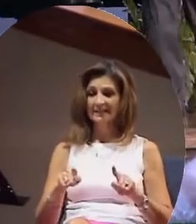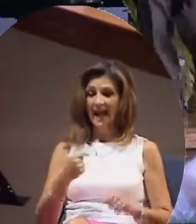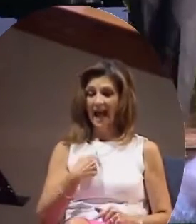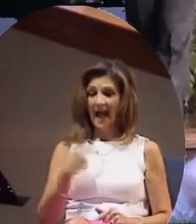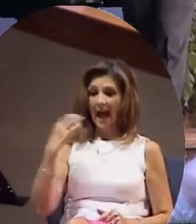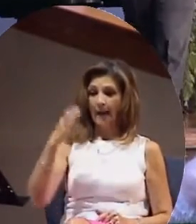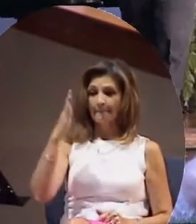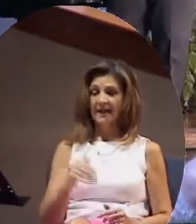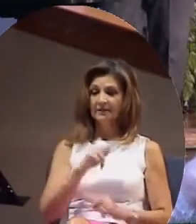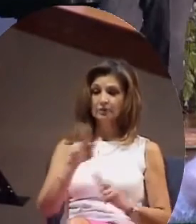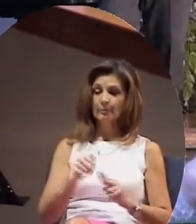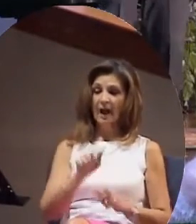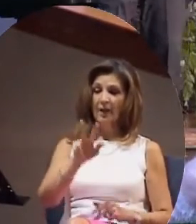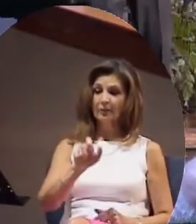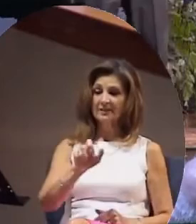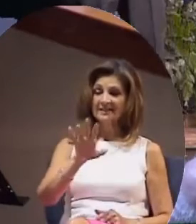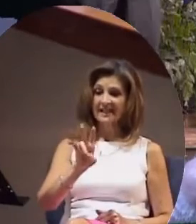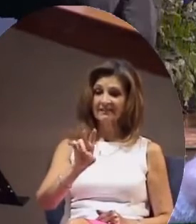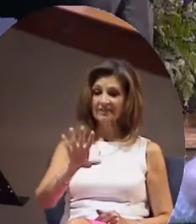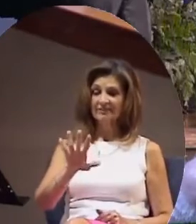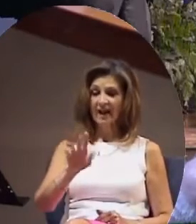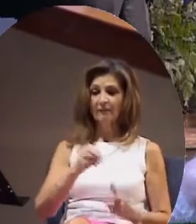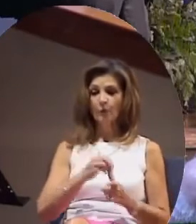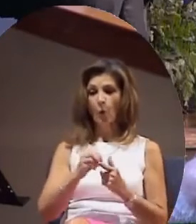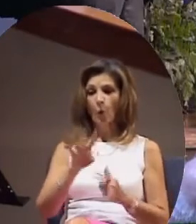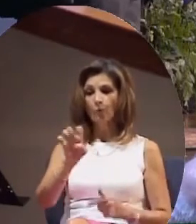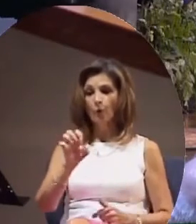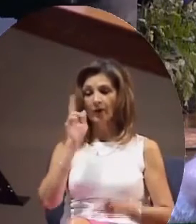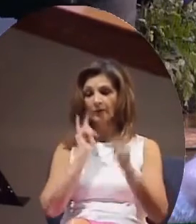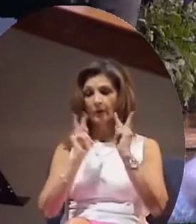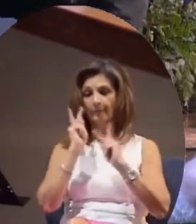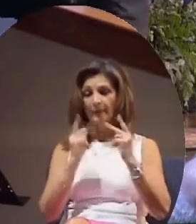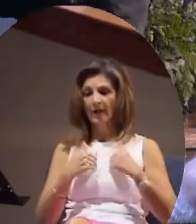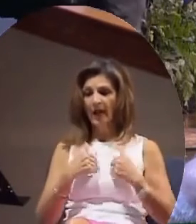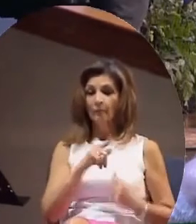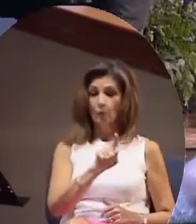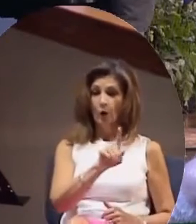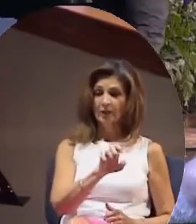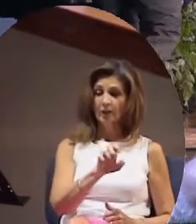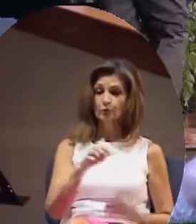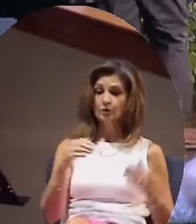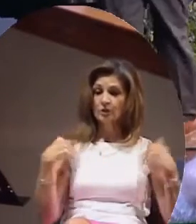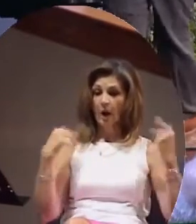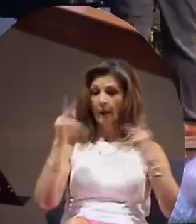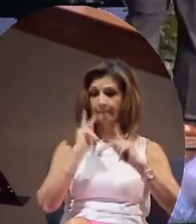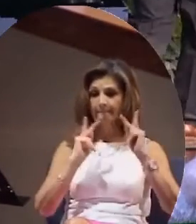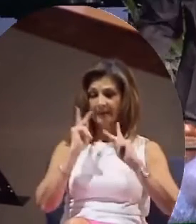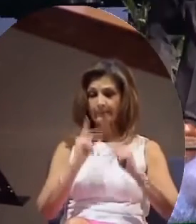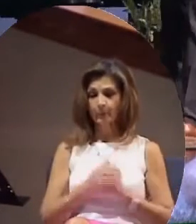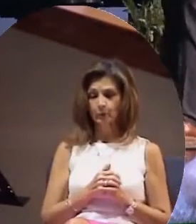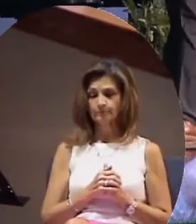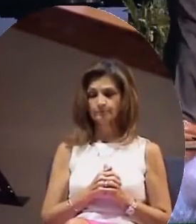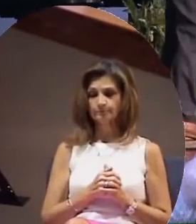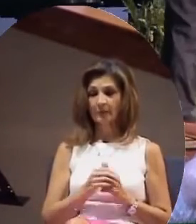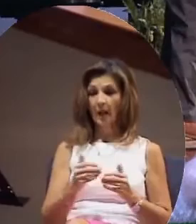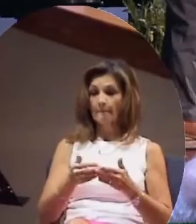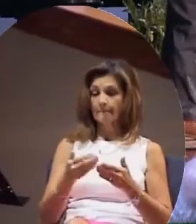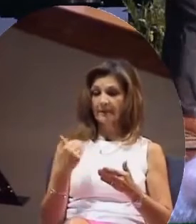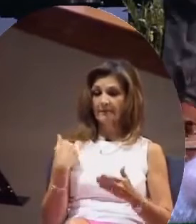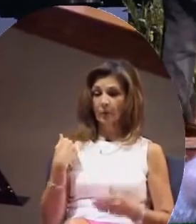pastor about 375 or 400, and we have 100 young people